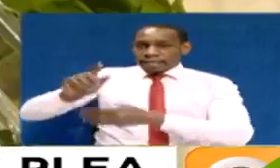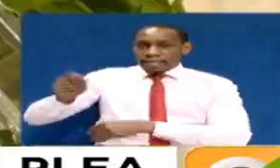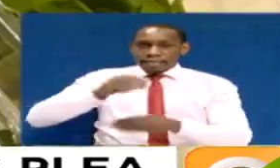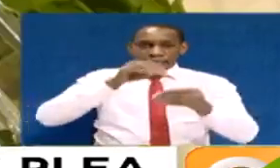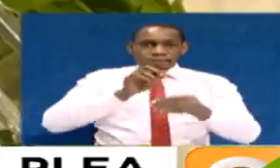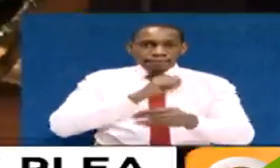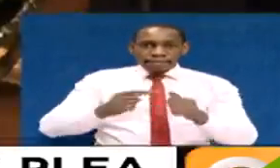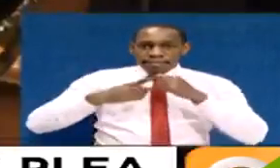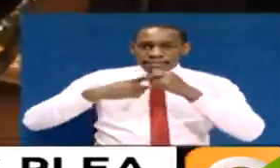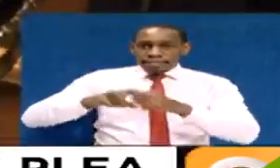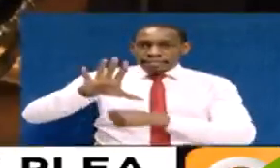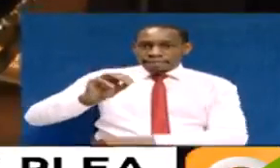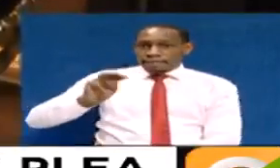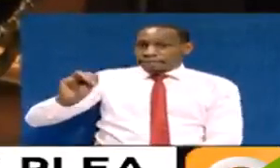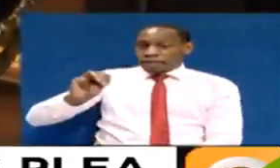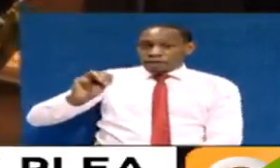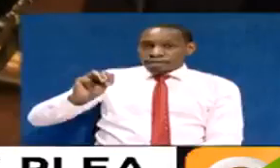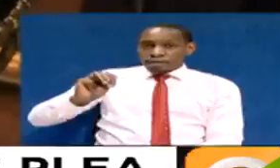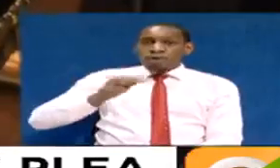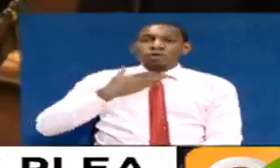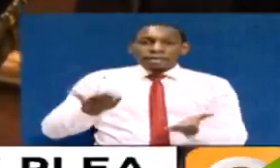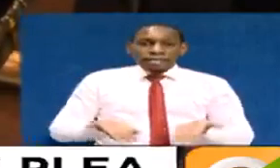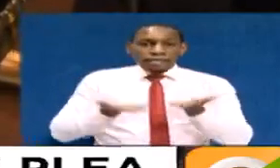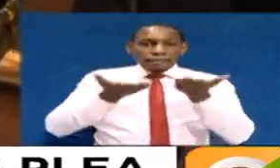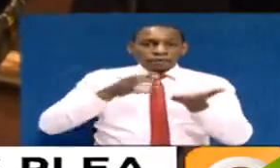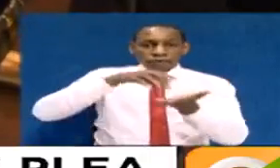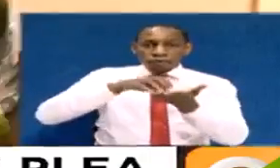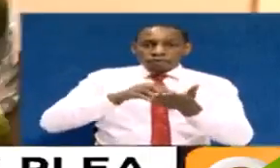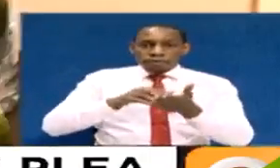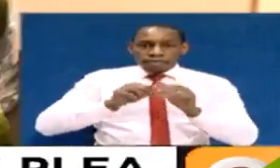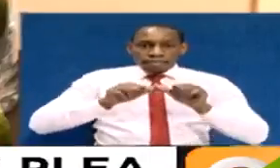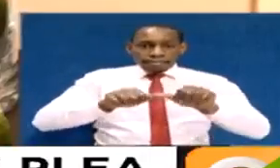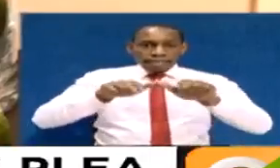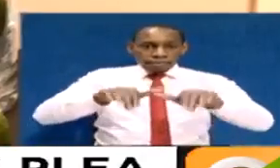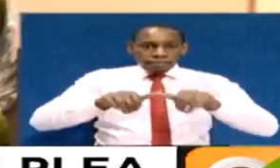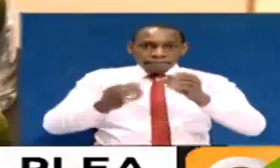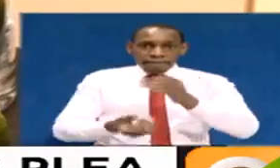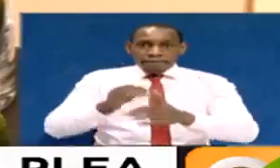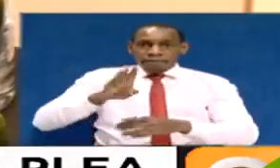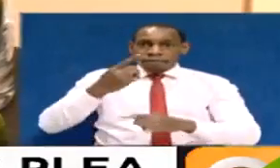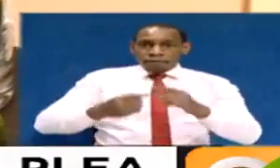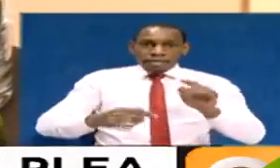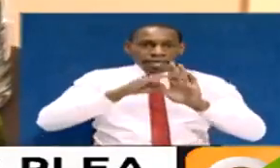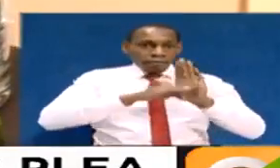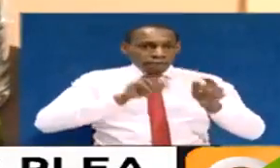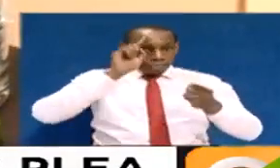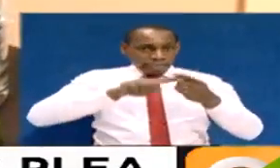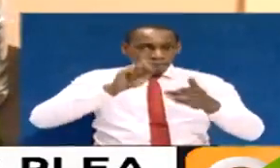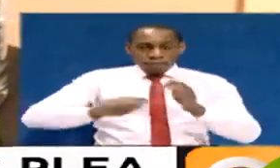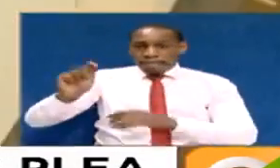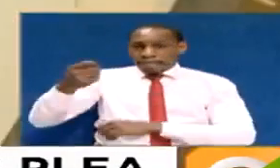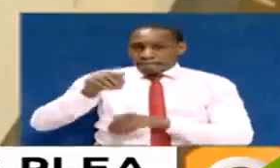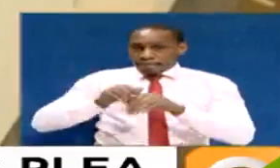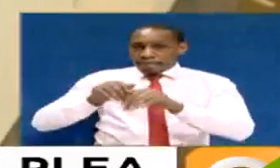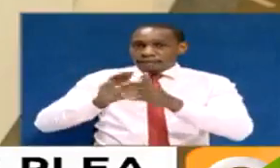invested 650 million shillings to improve conditions in the horticulture sector. The four-year program aims to ensure Kenya's